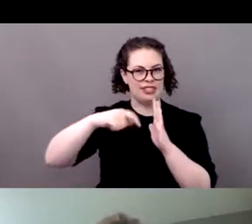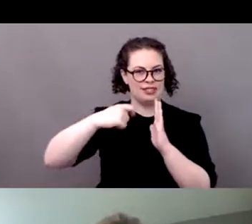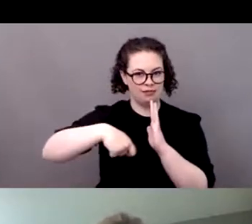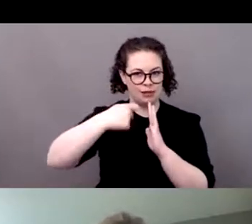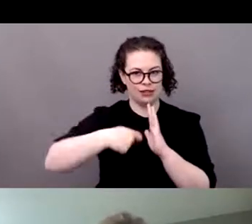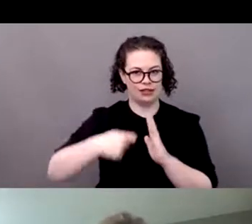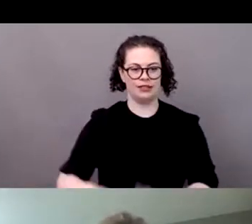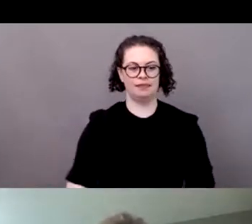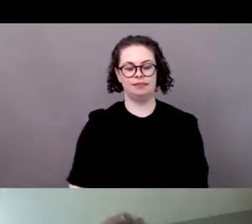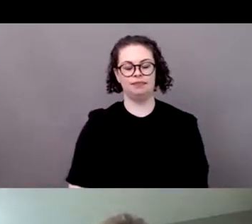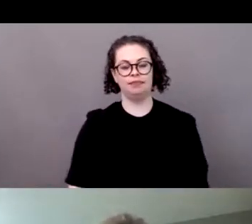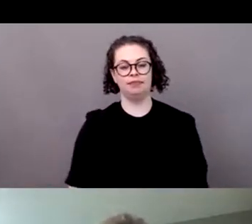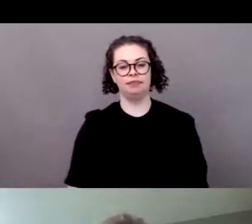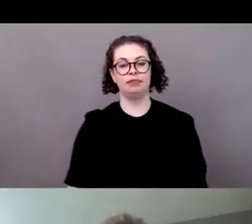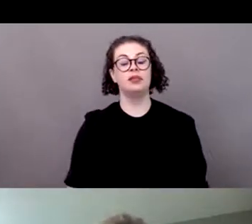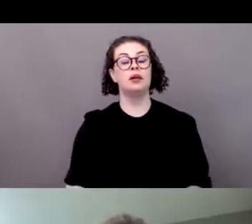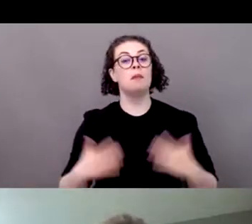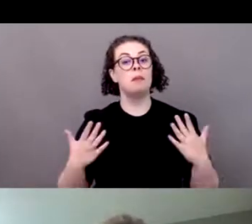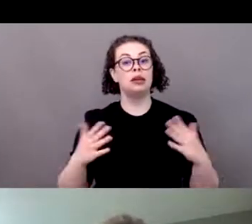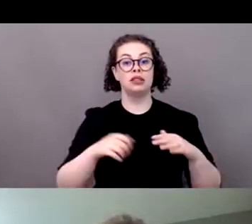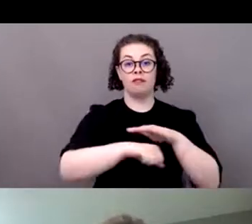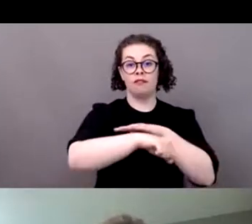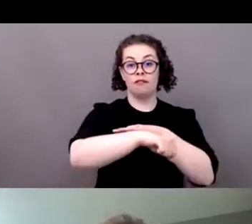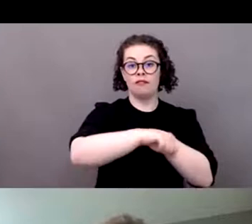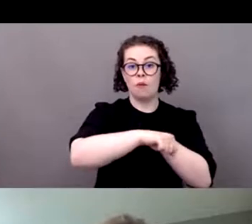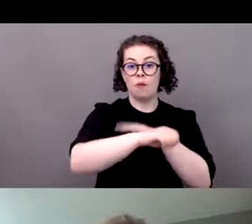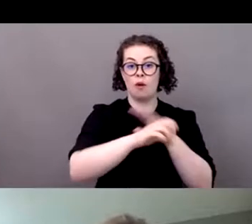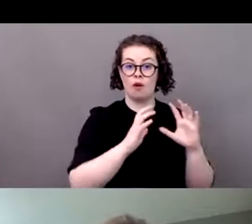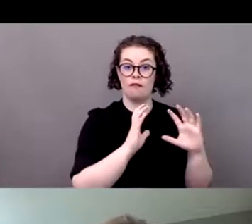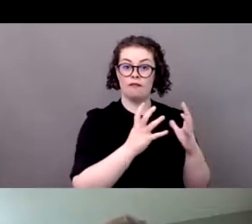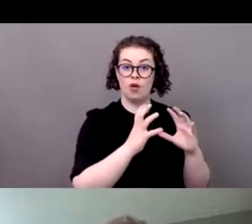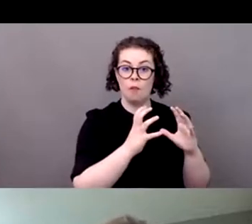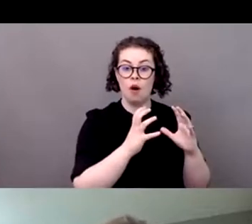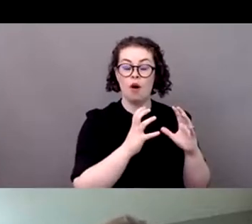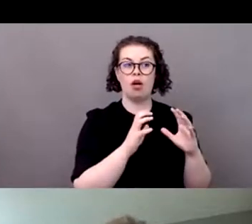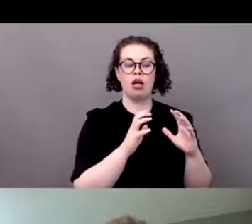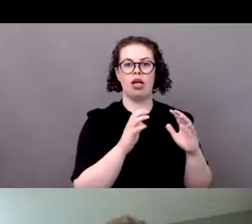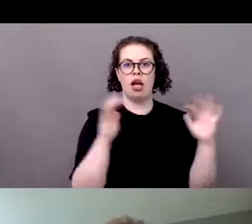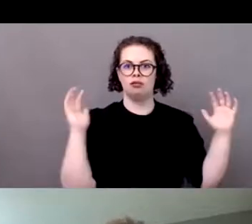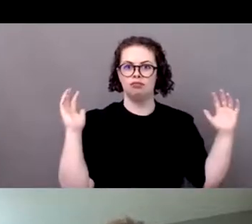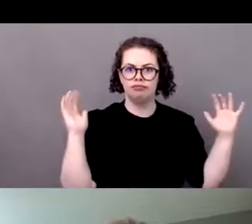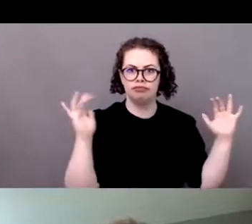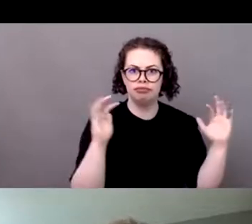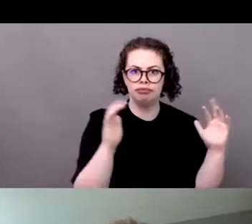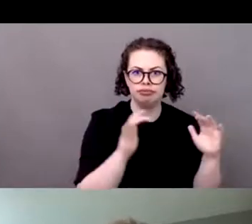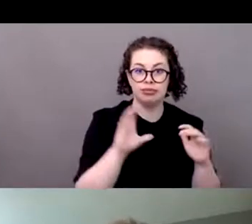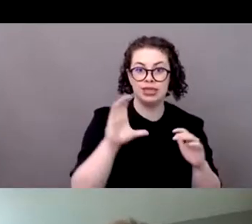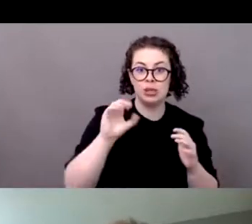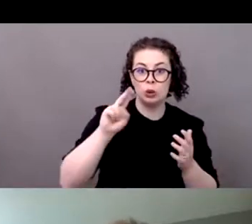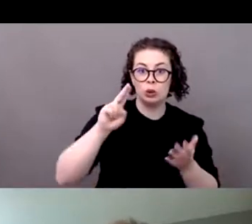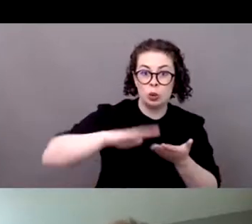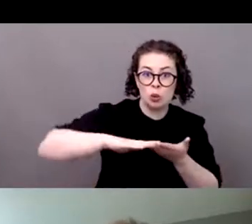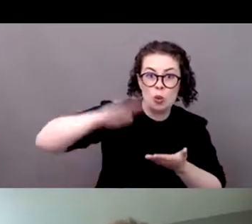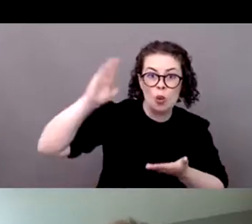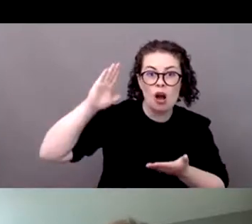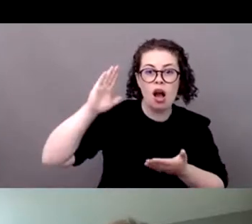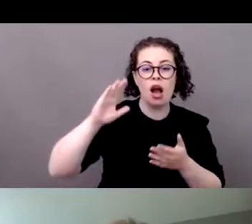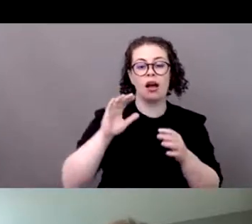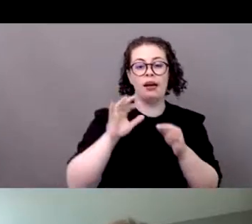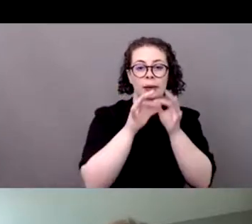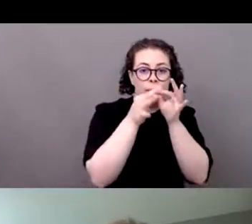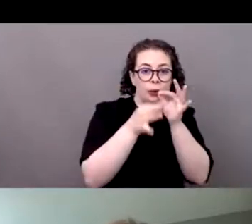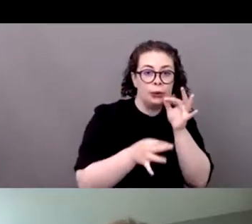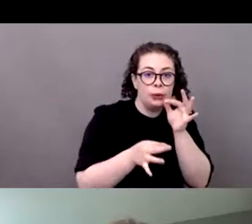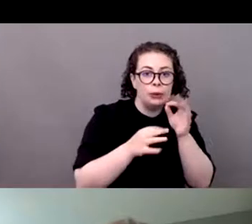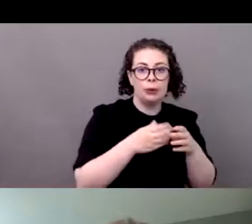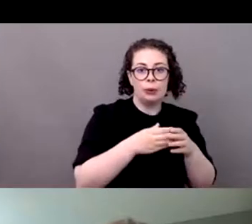reducing the environmental impact of football matches, or actually of major sporting events. And this is the first time that in the LIFE program, we